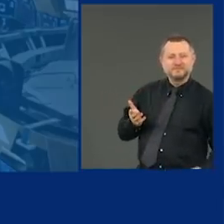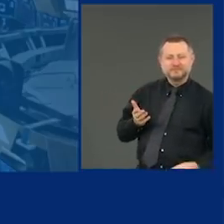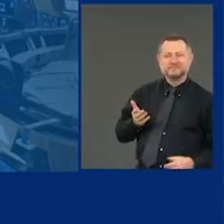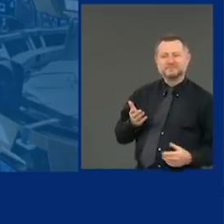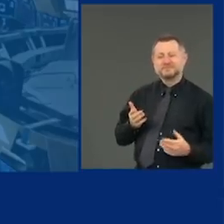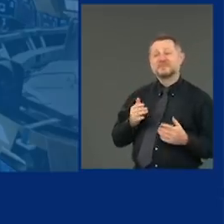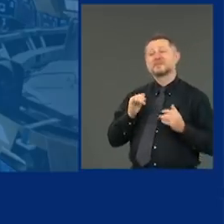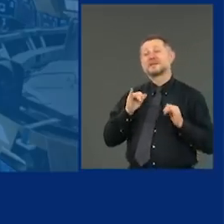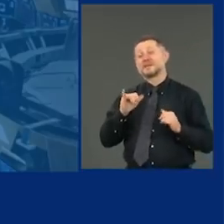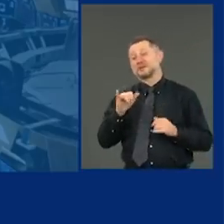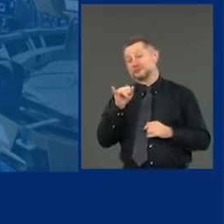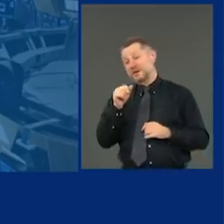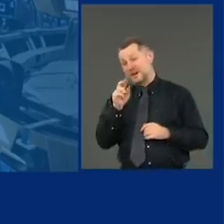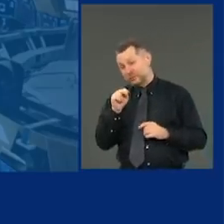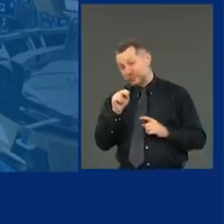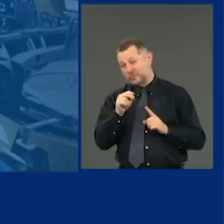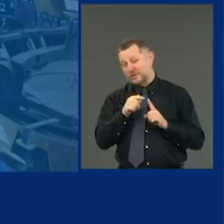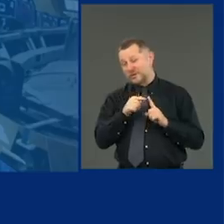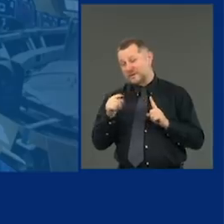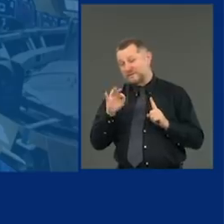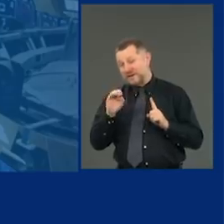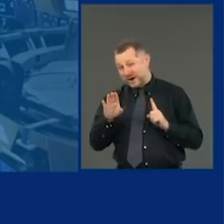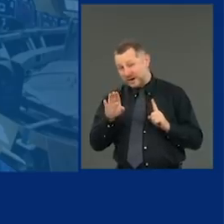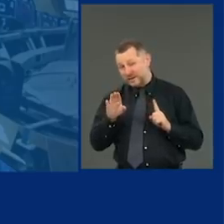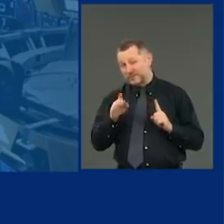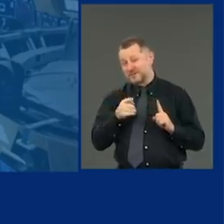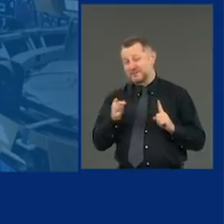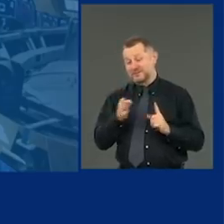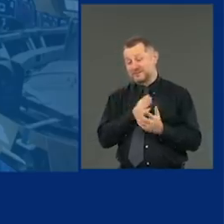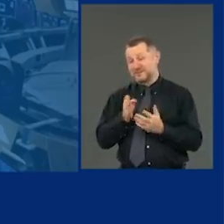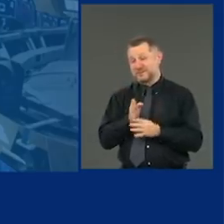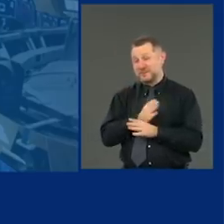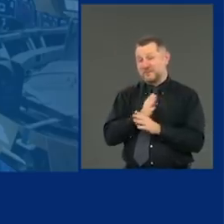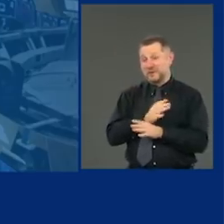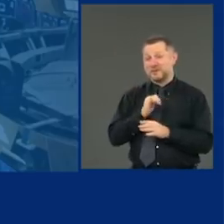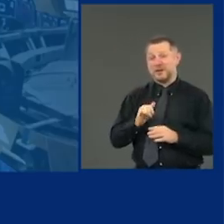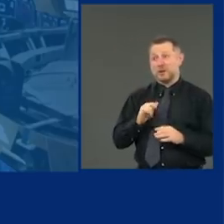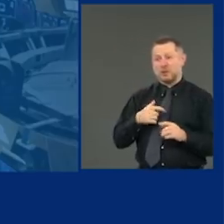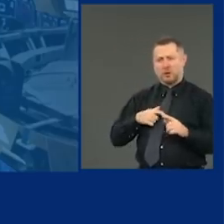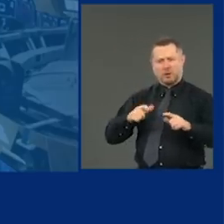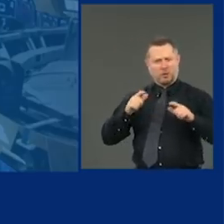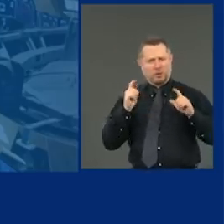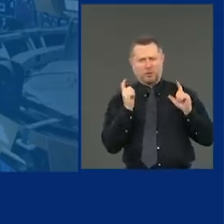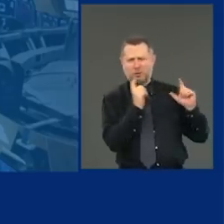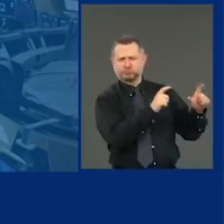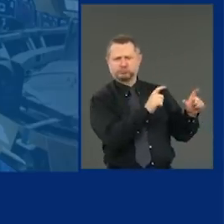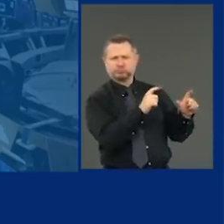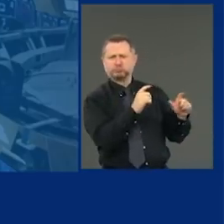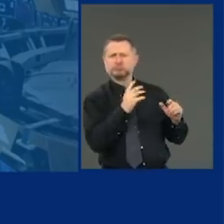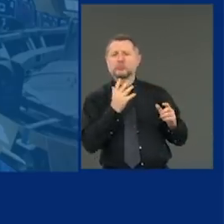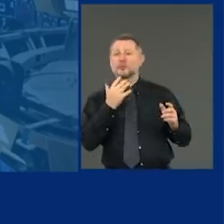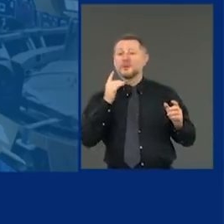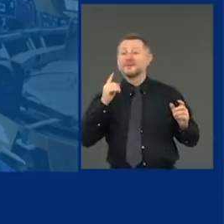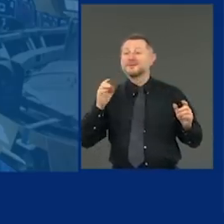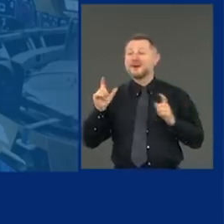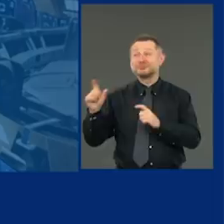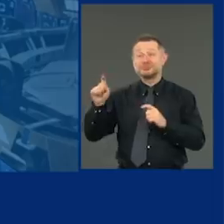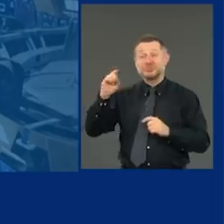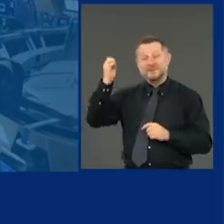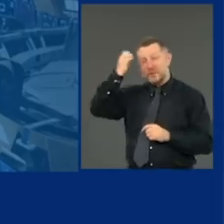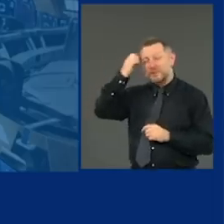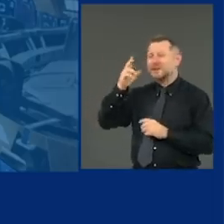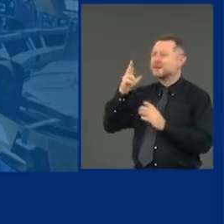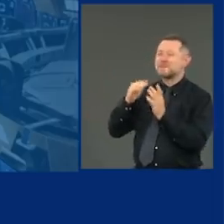January, February, before we did a European travel ban, 3 million Europeans landed at